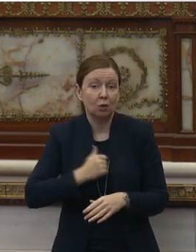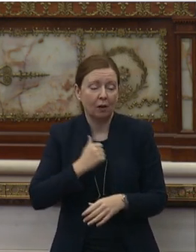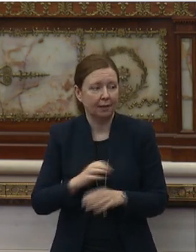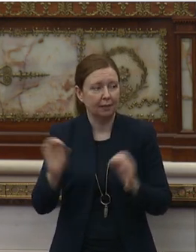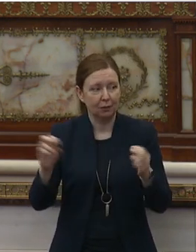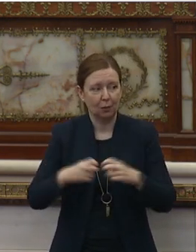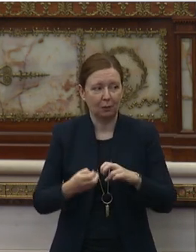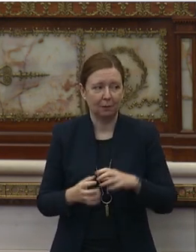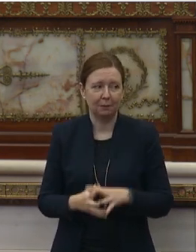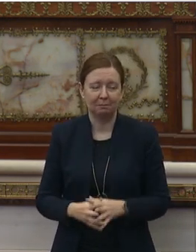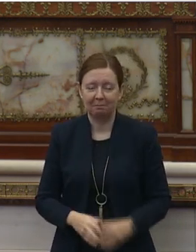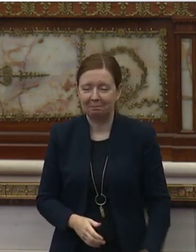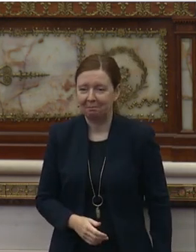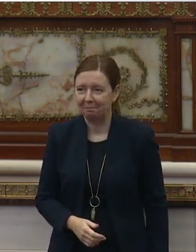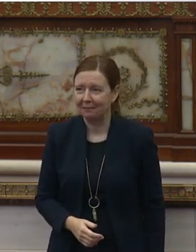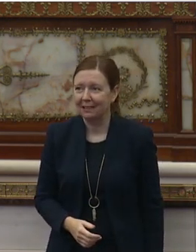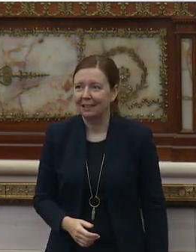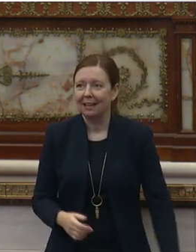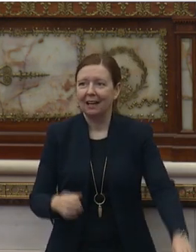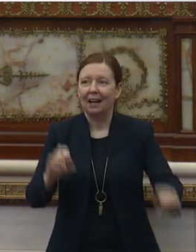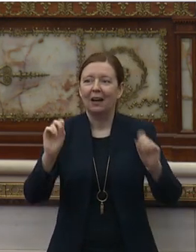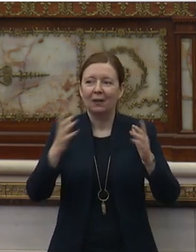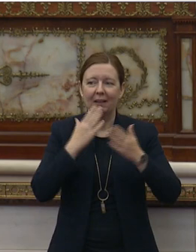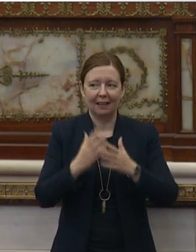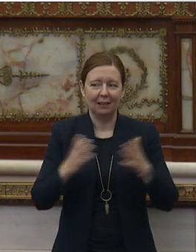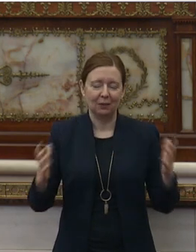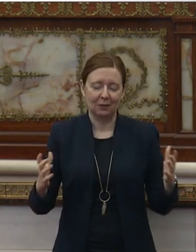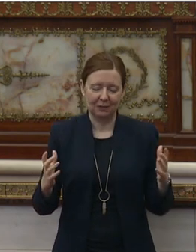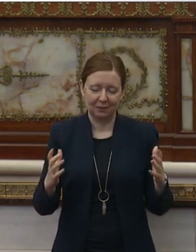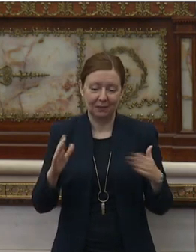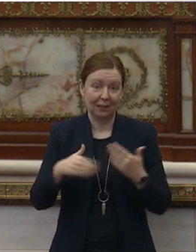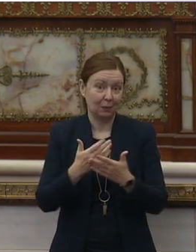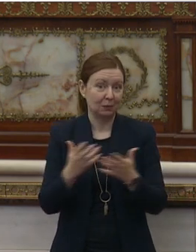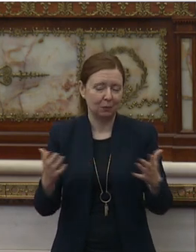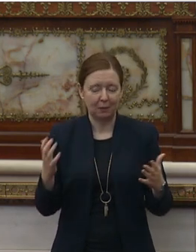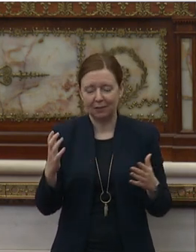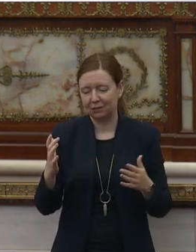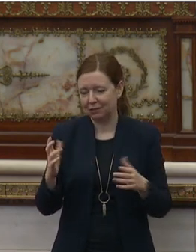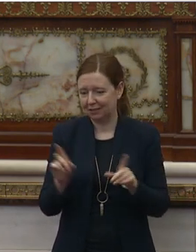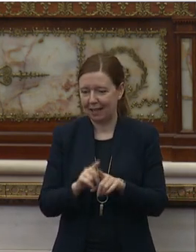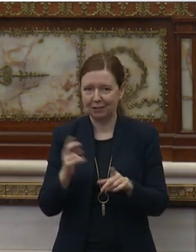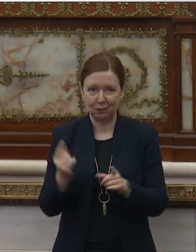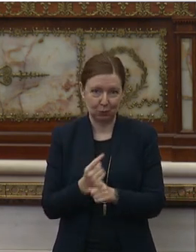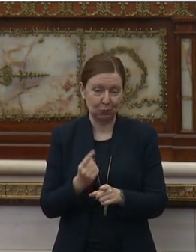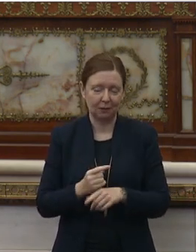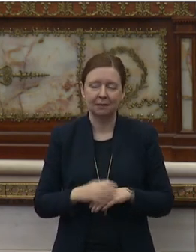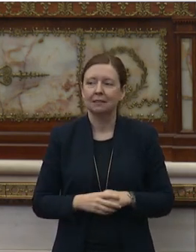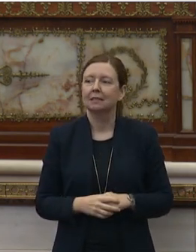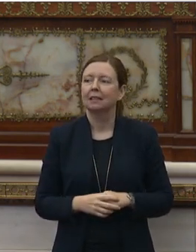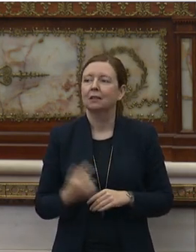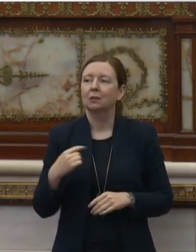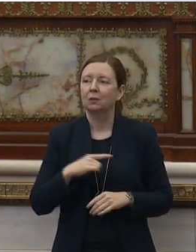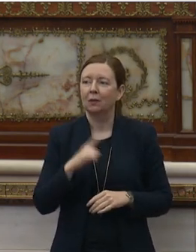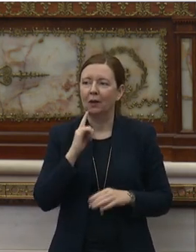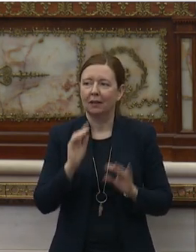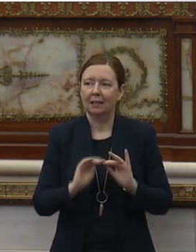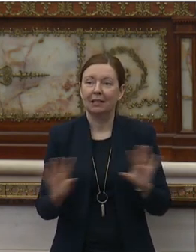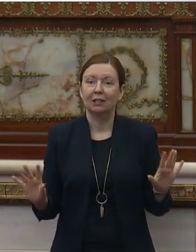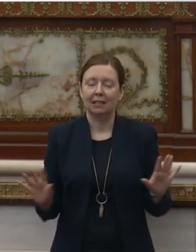problem. No problem. All right, well, thank you all very much, as usual. We are